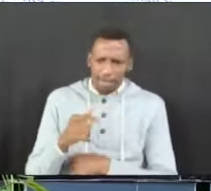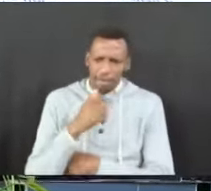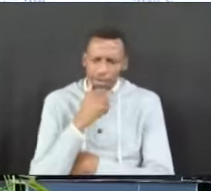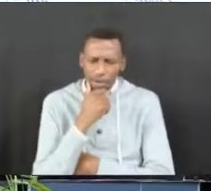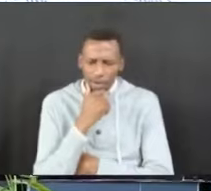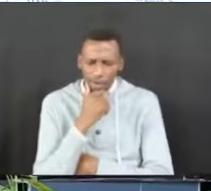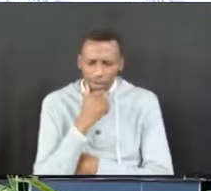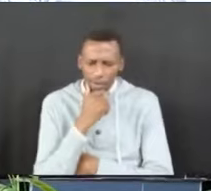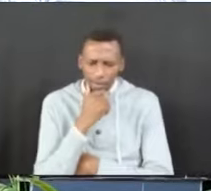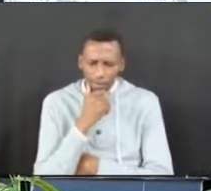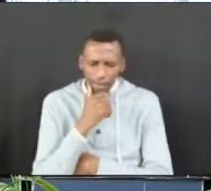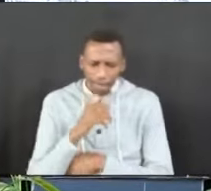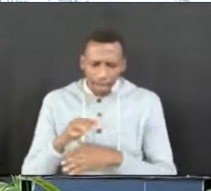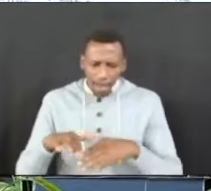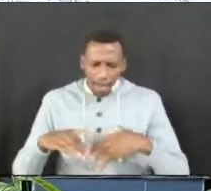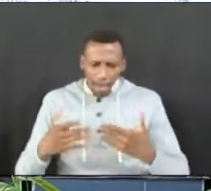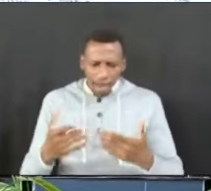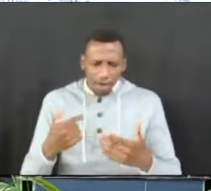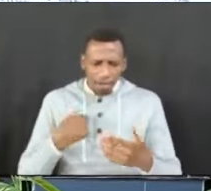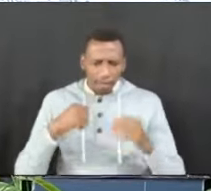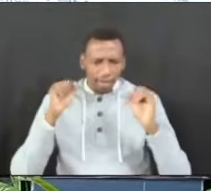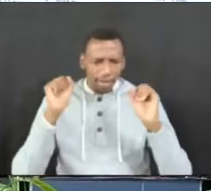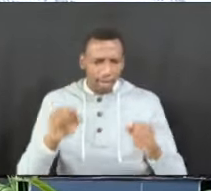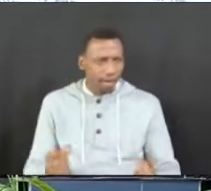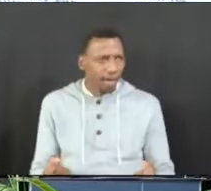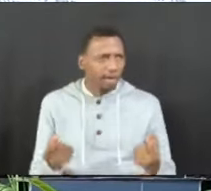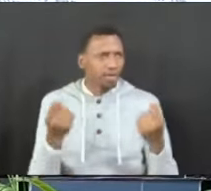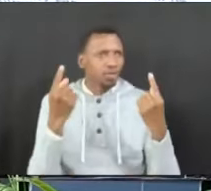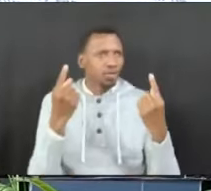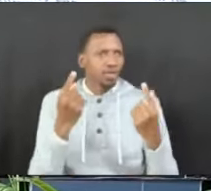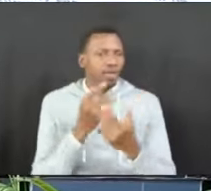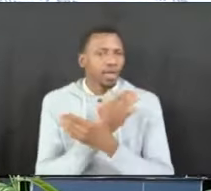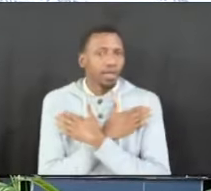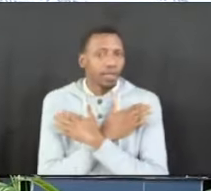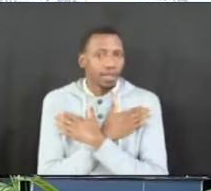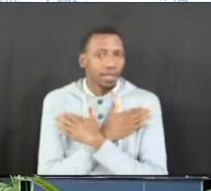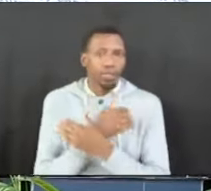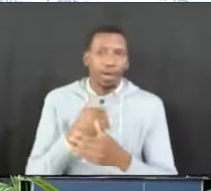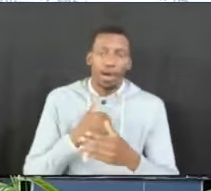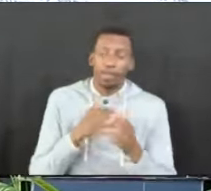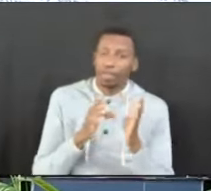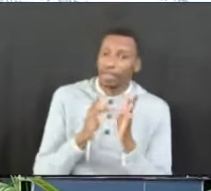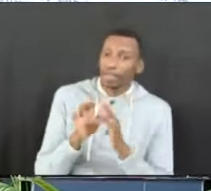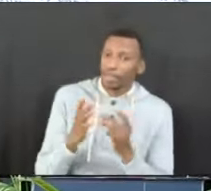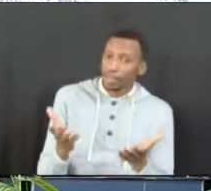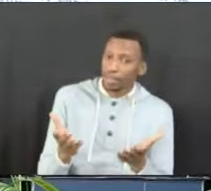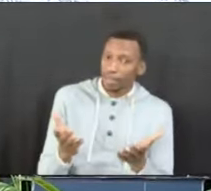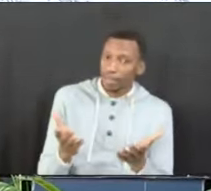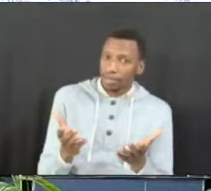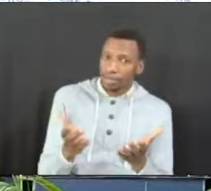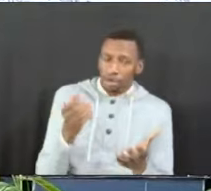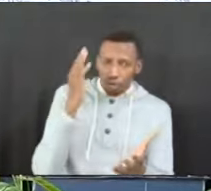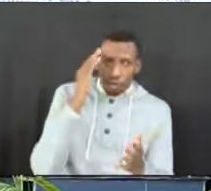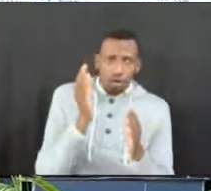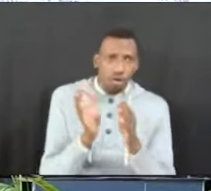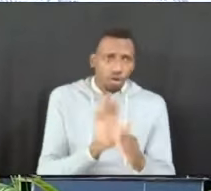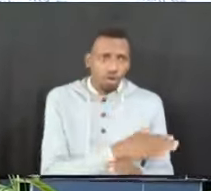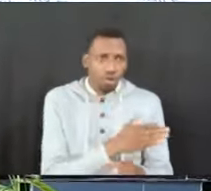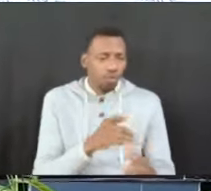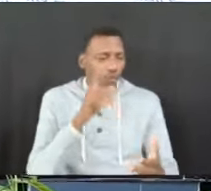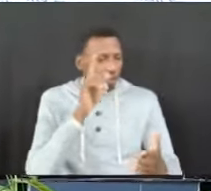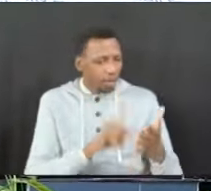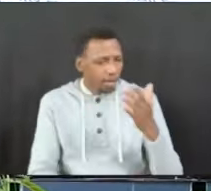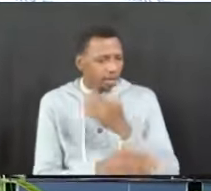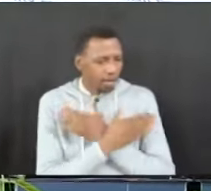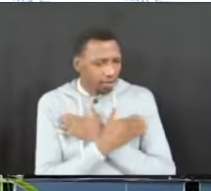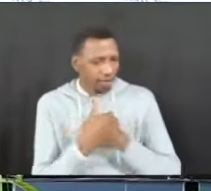the friendship we have with Jesus had someone not written the words of the song, what a friend we have in Jesus,